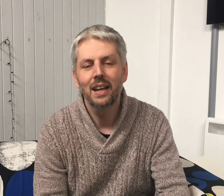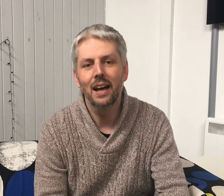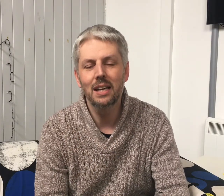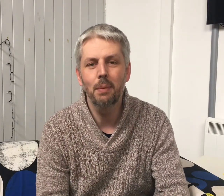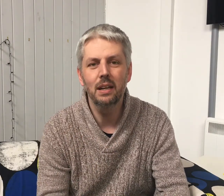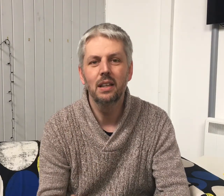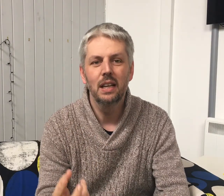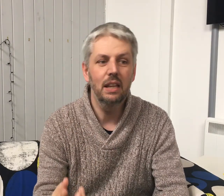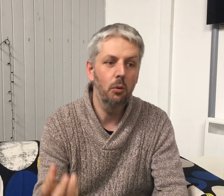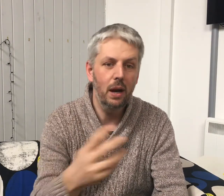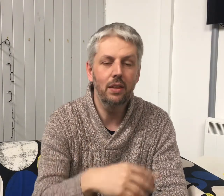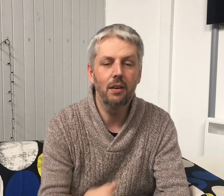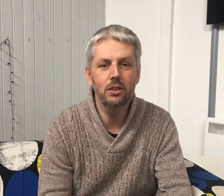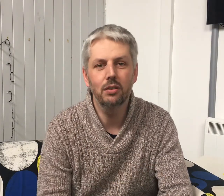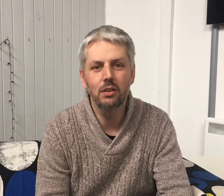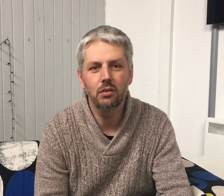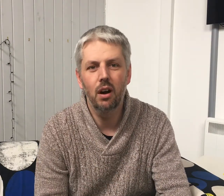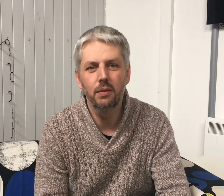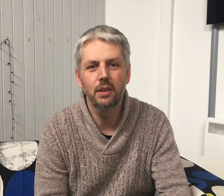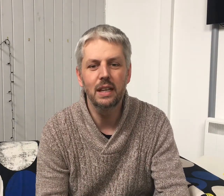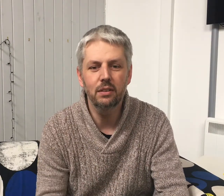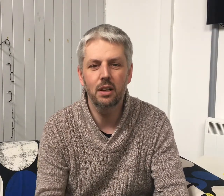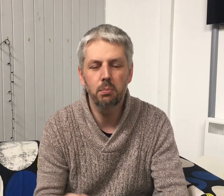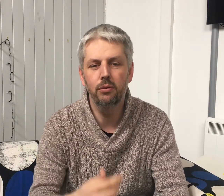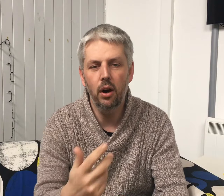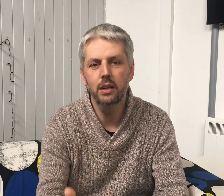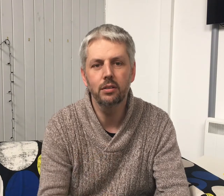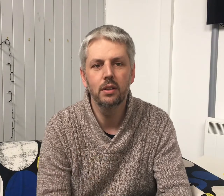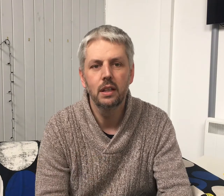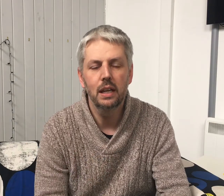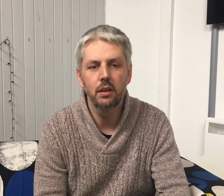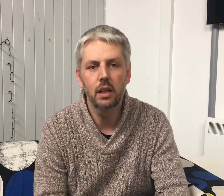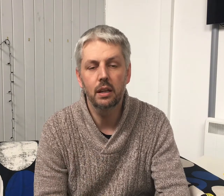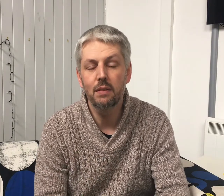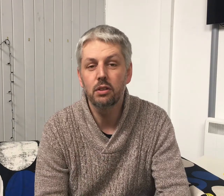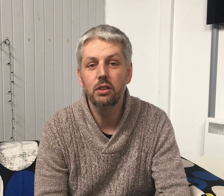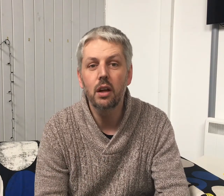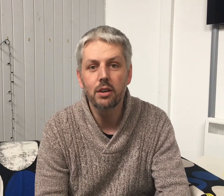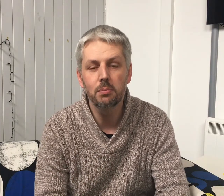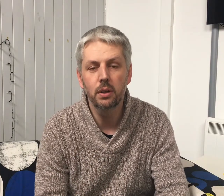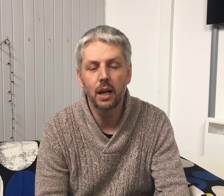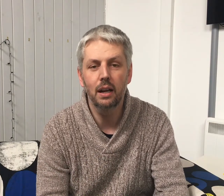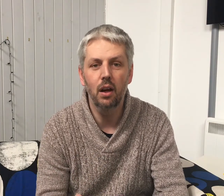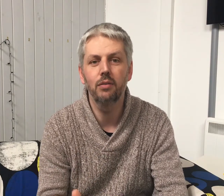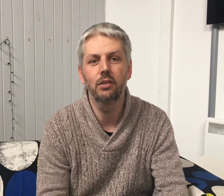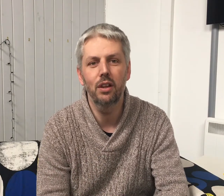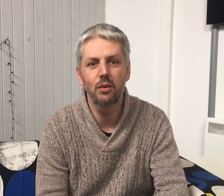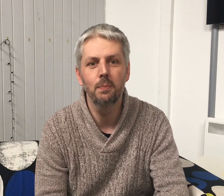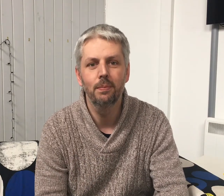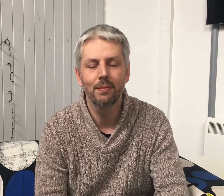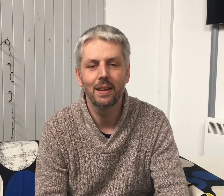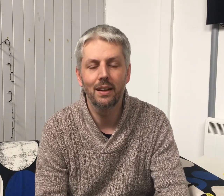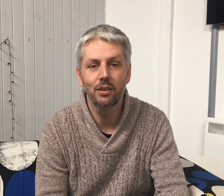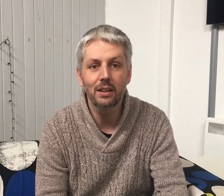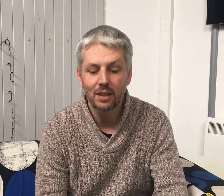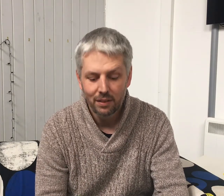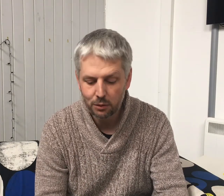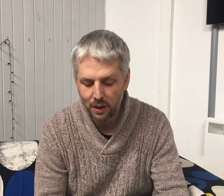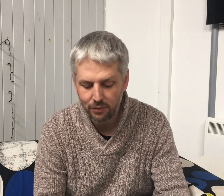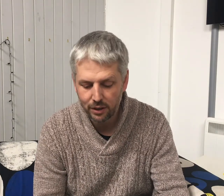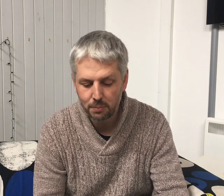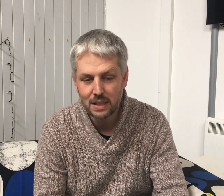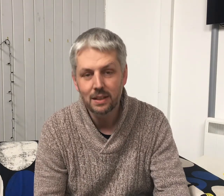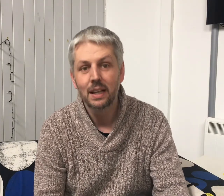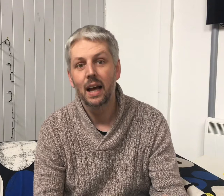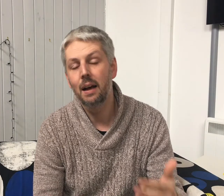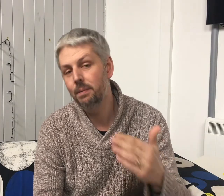bread. He meant in the way that I've just described, that he's going to provide us and give us nourishment and life eternal. So that's what